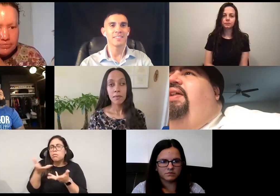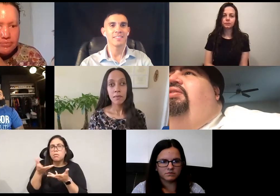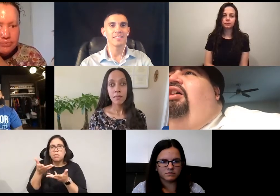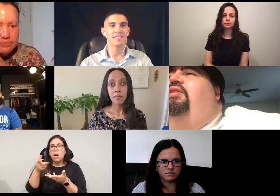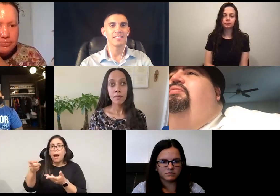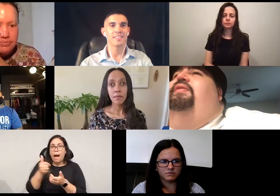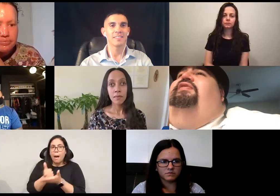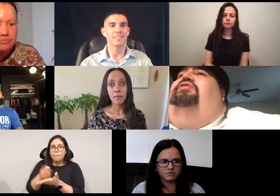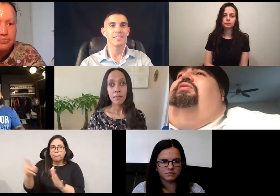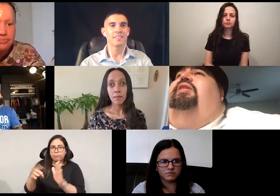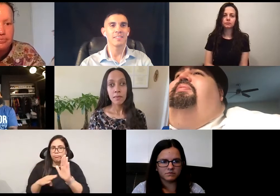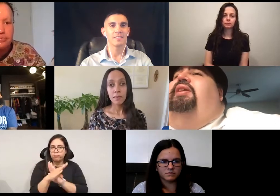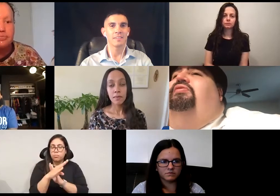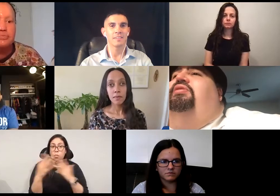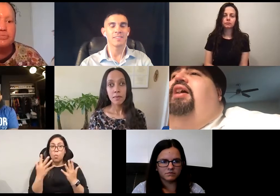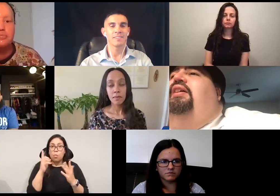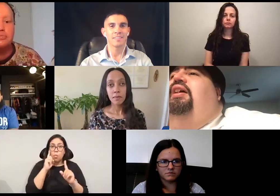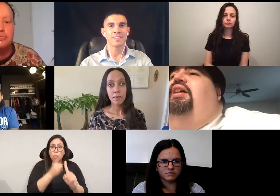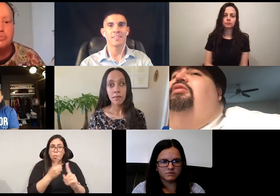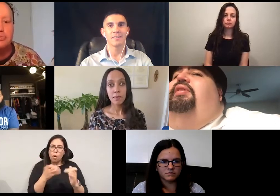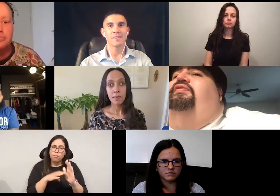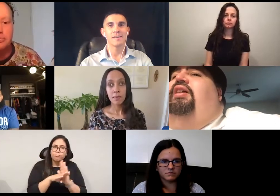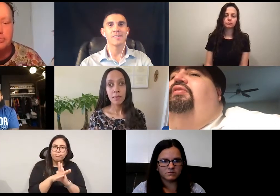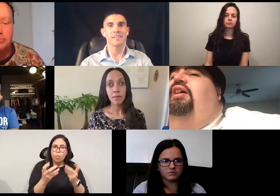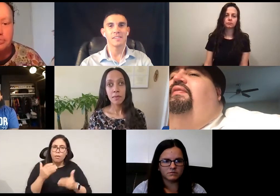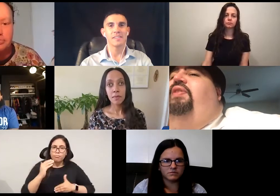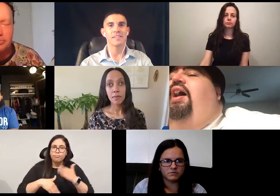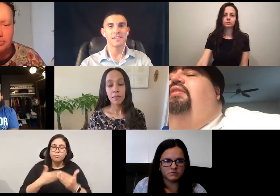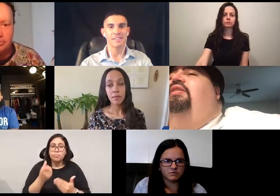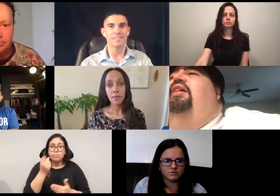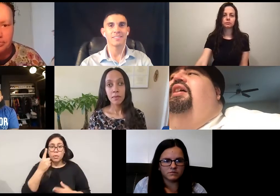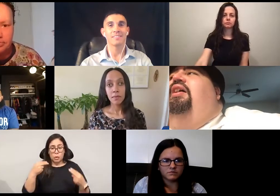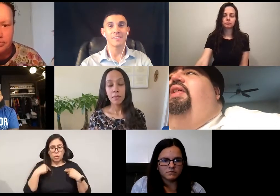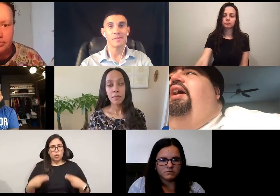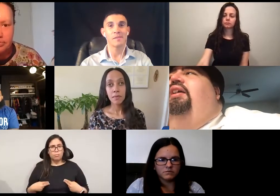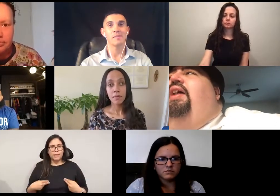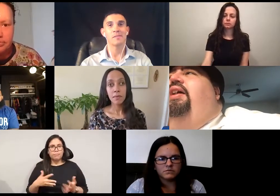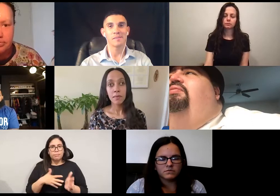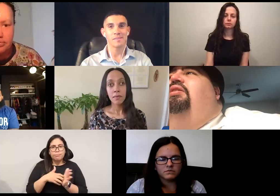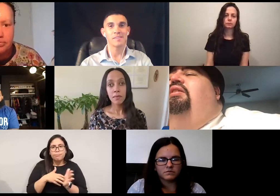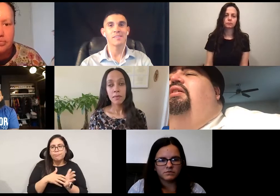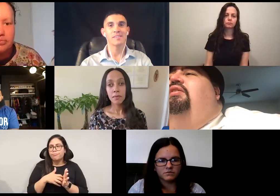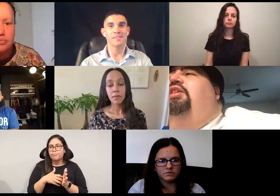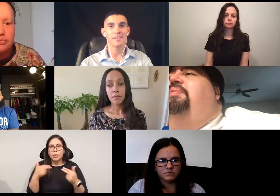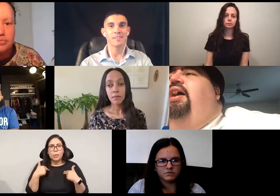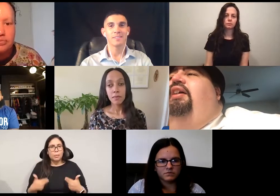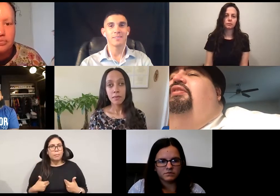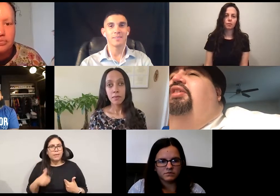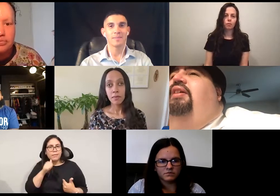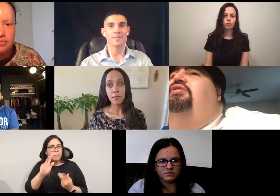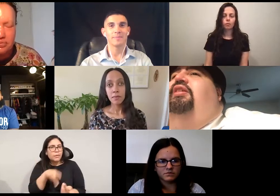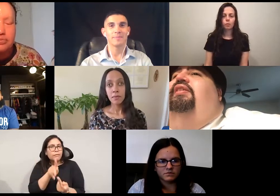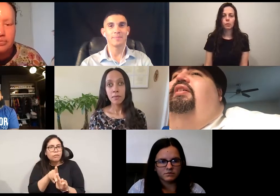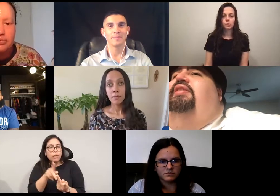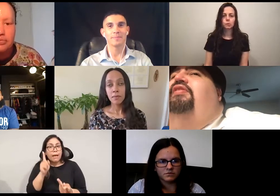a way that's always moving forward, but understanding human frailty of thought, then I think we're going to be heading in the